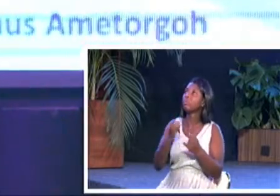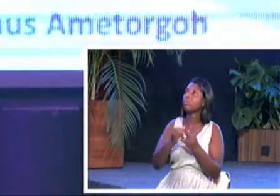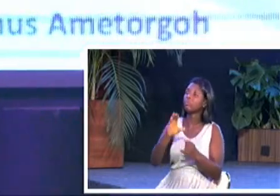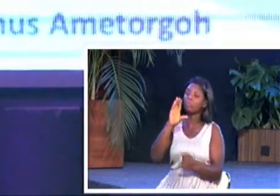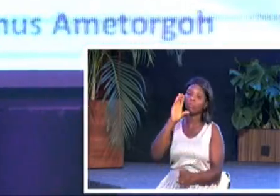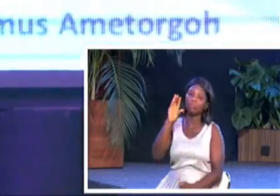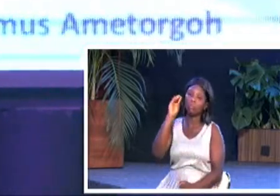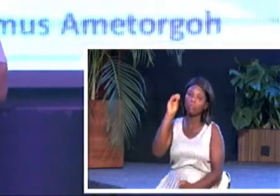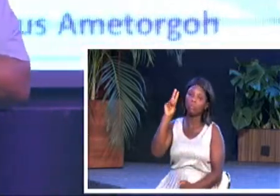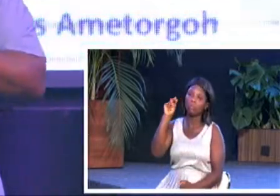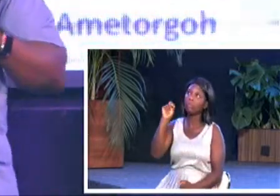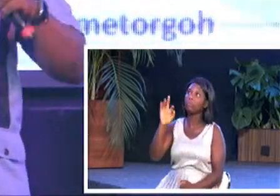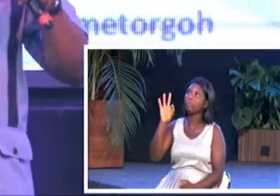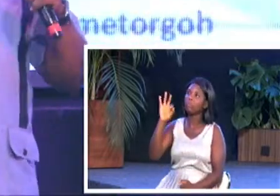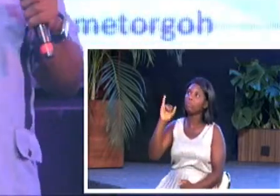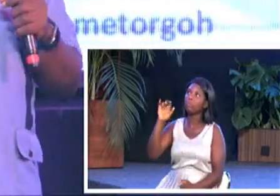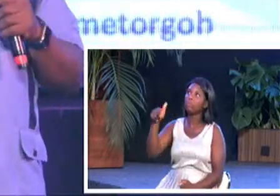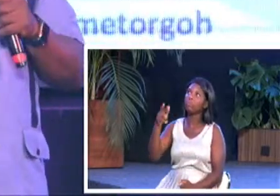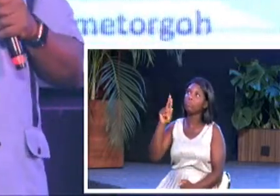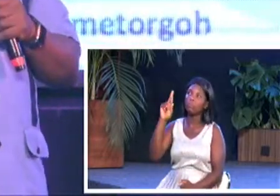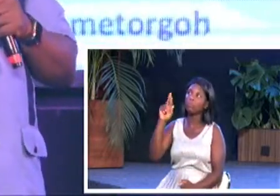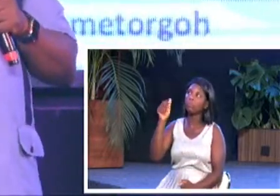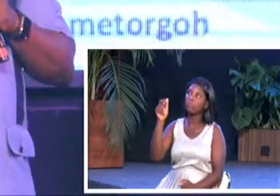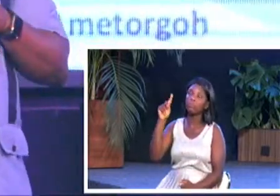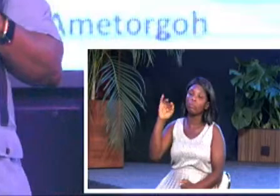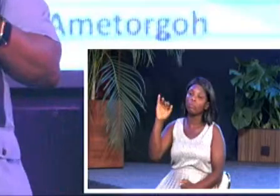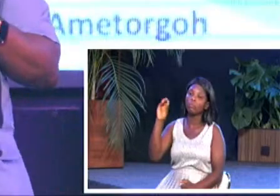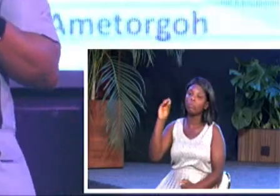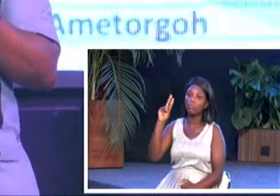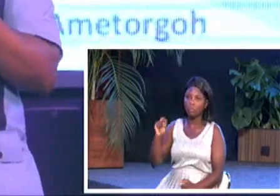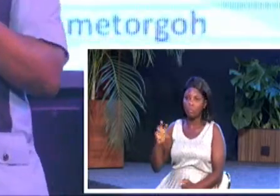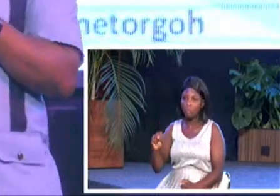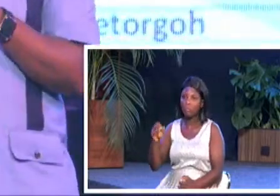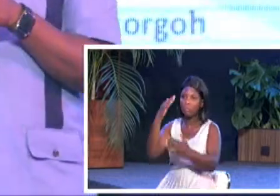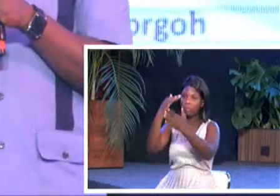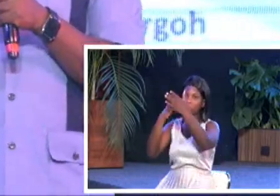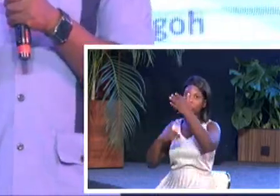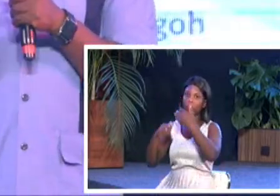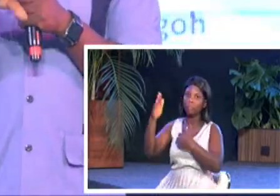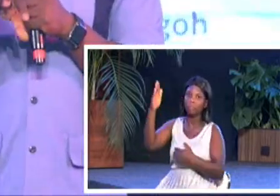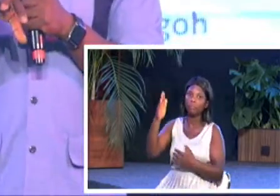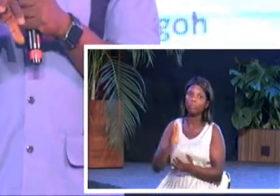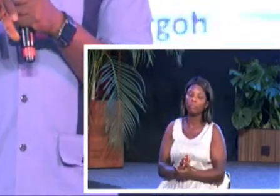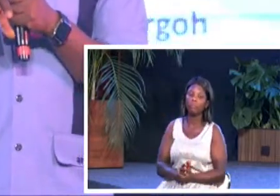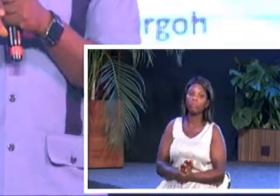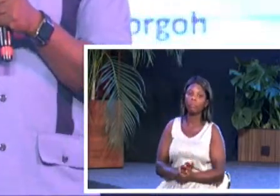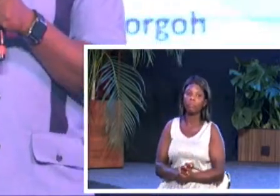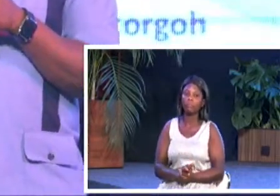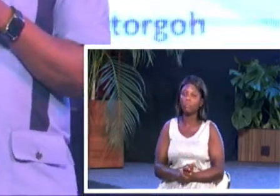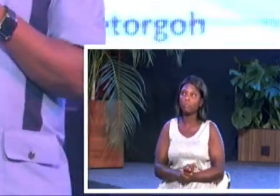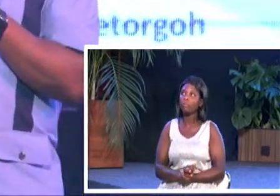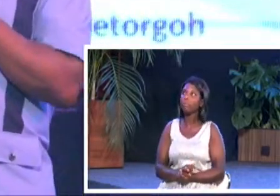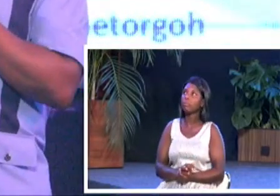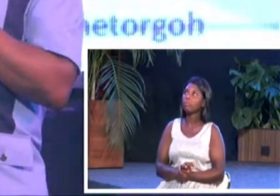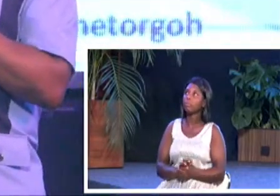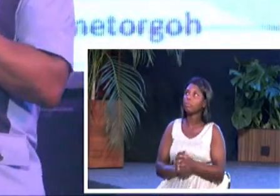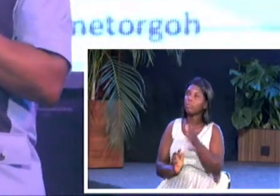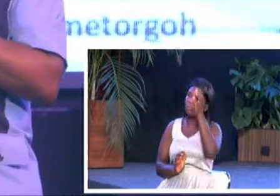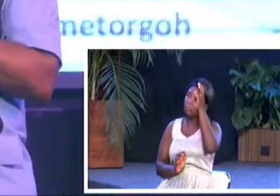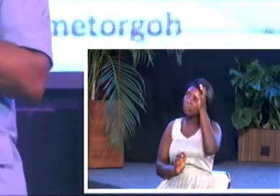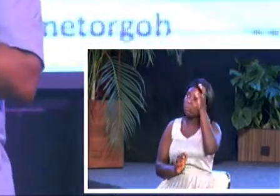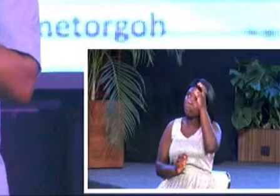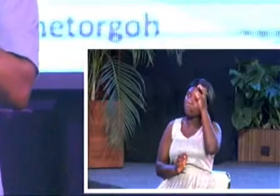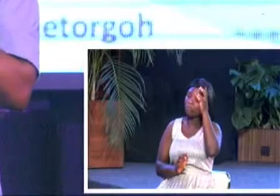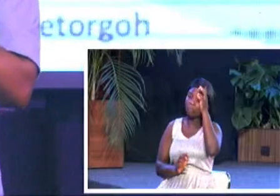configurations, this is quite technical. So when we are hosting our website, we are making sure that the